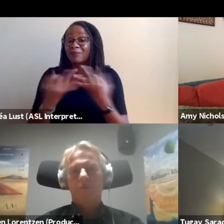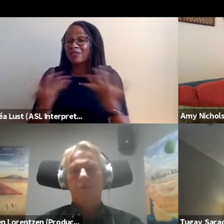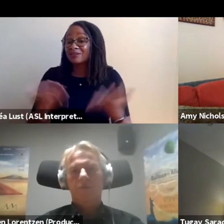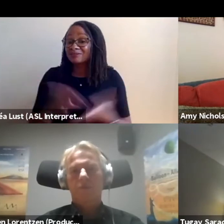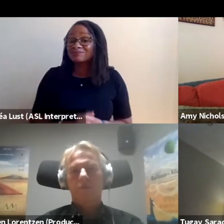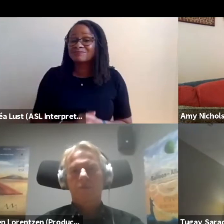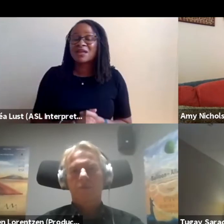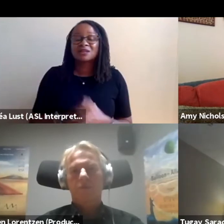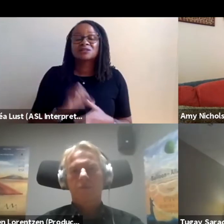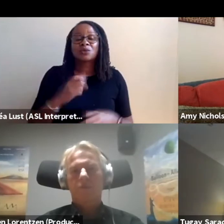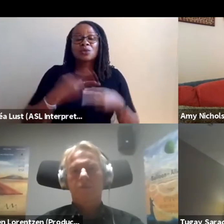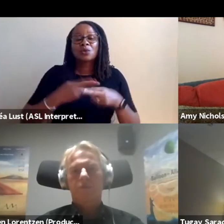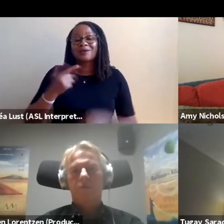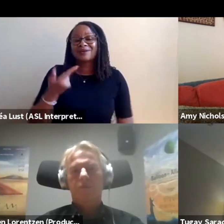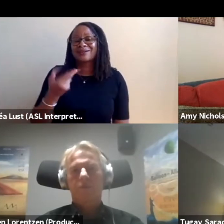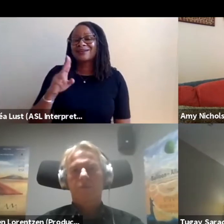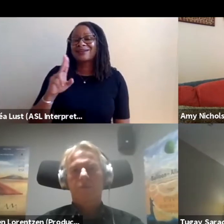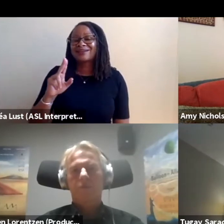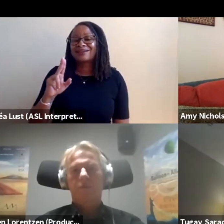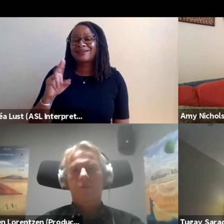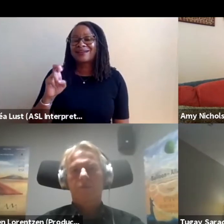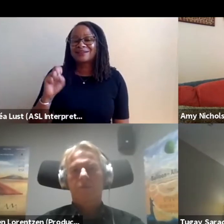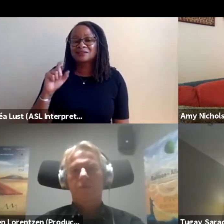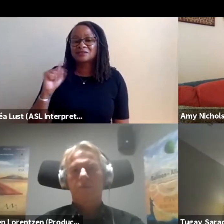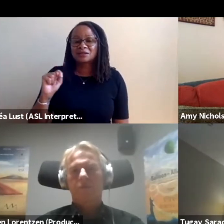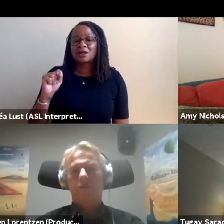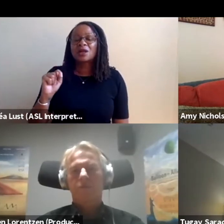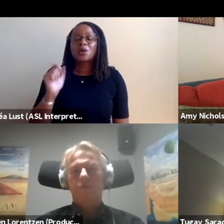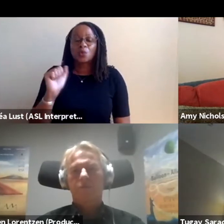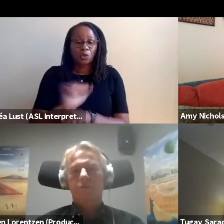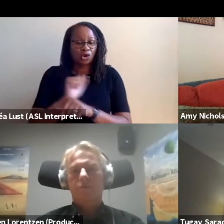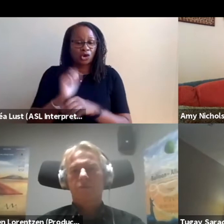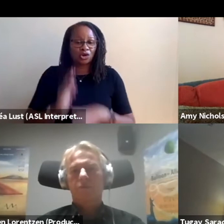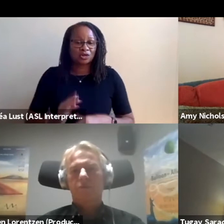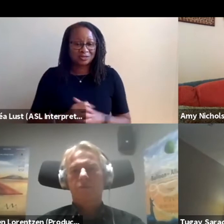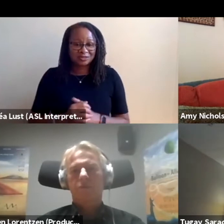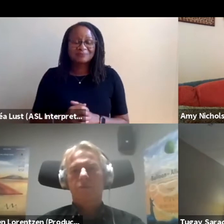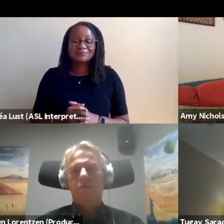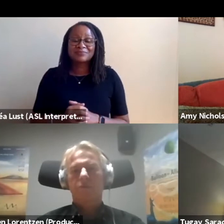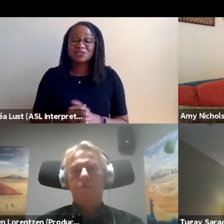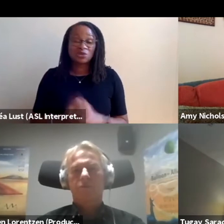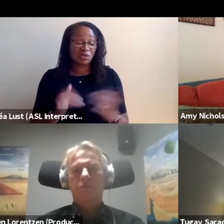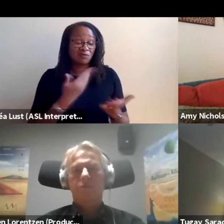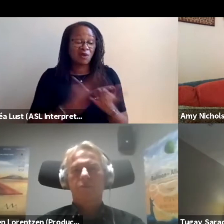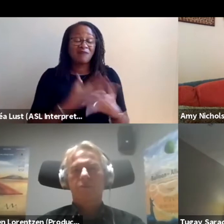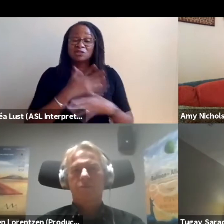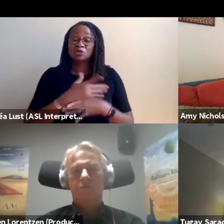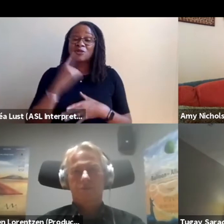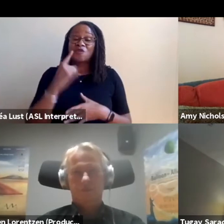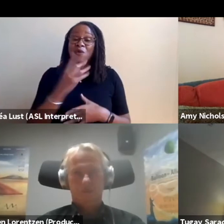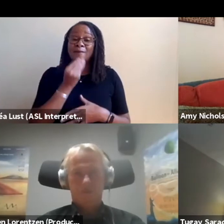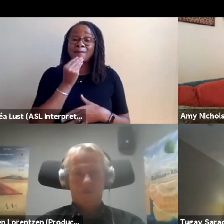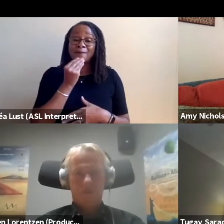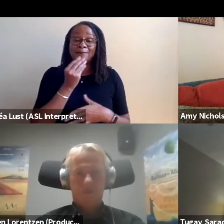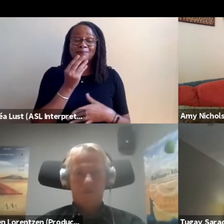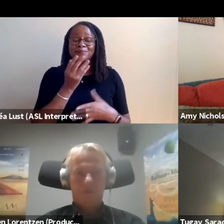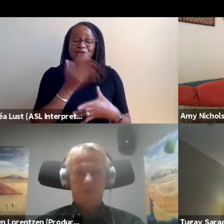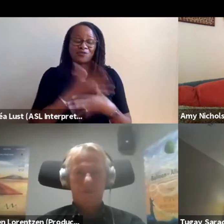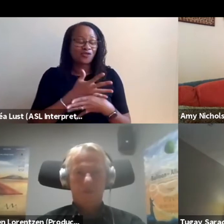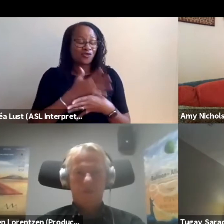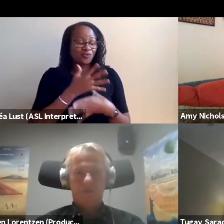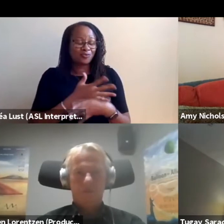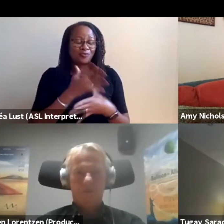their family. This is clear speaking. They just came for money, and they want to go back after 1 or 2